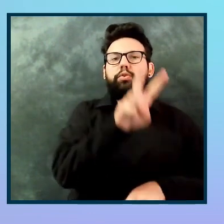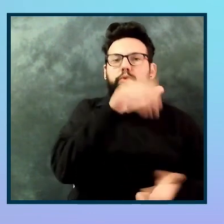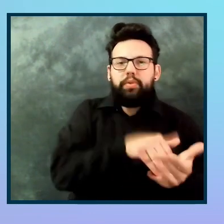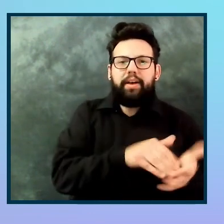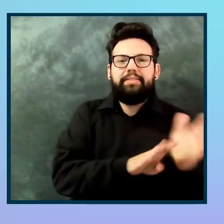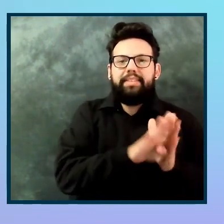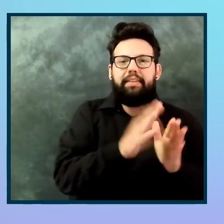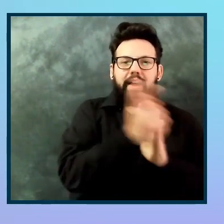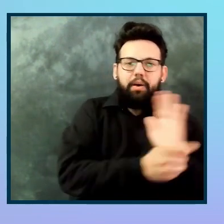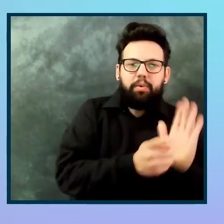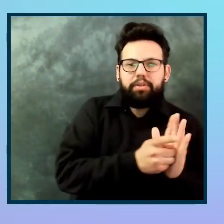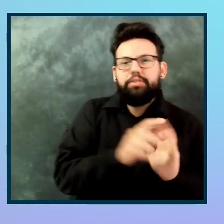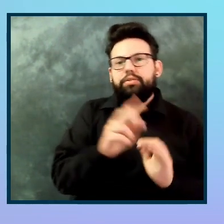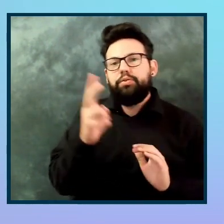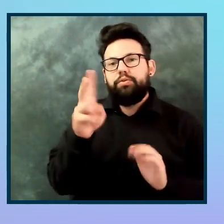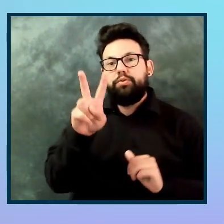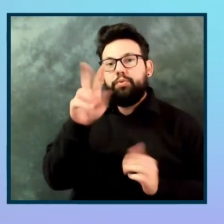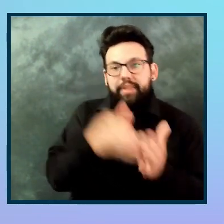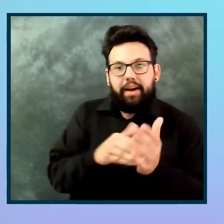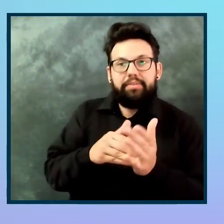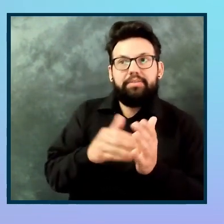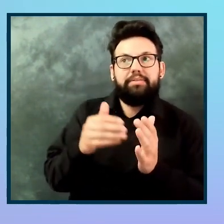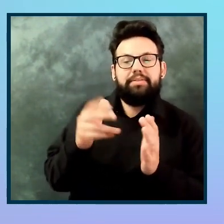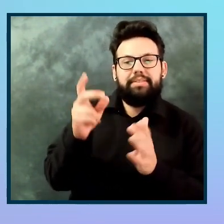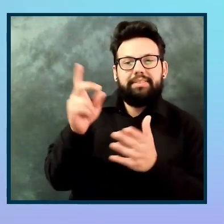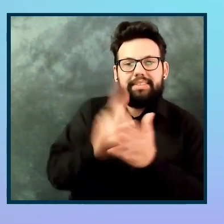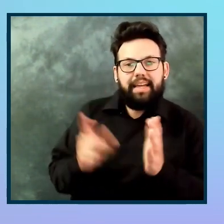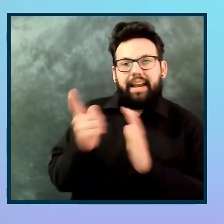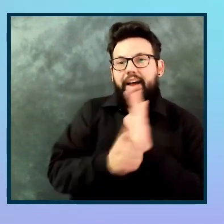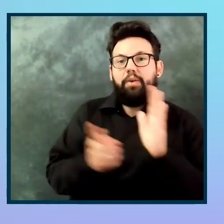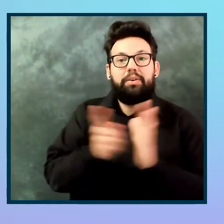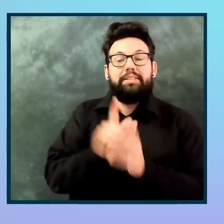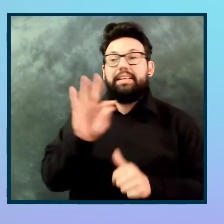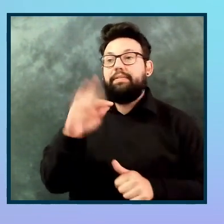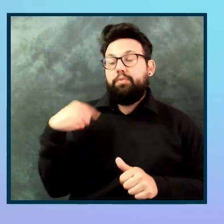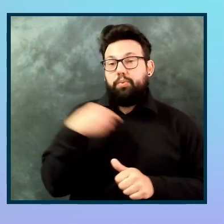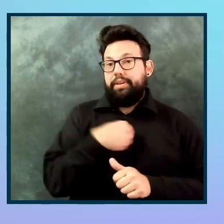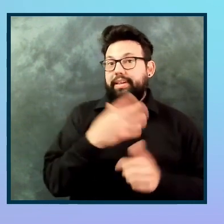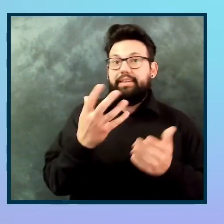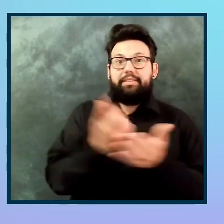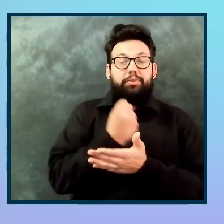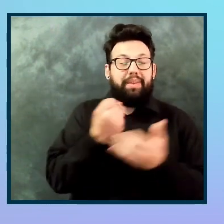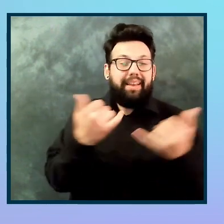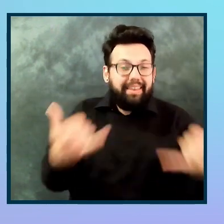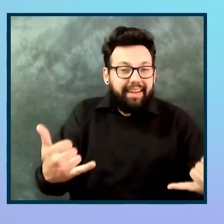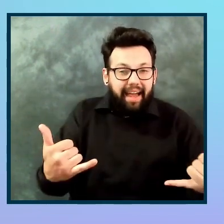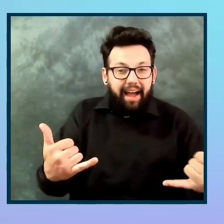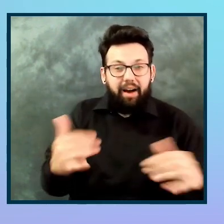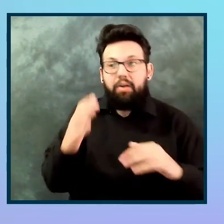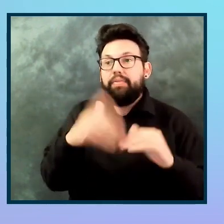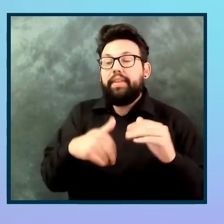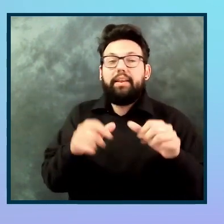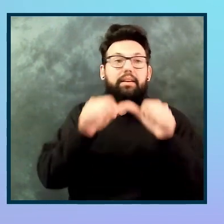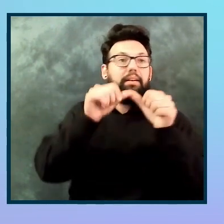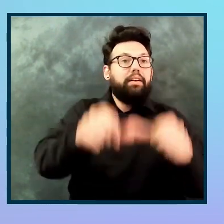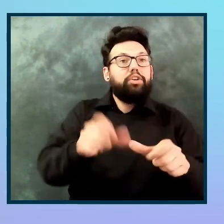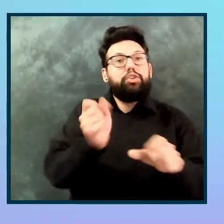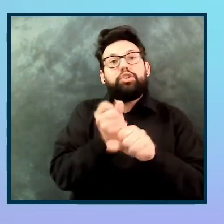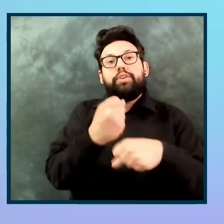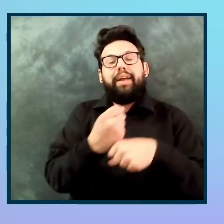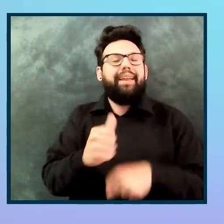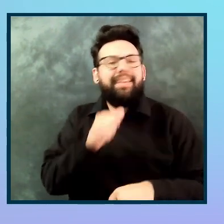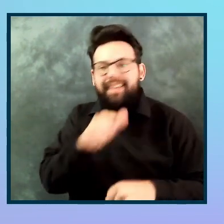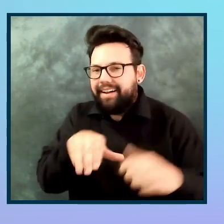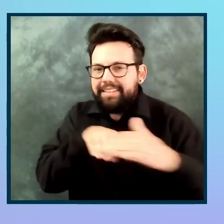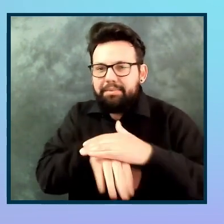and we do this now, as opposed to continuing to create products that are not accessible. And then in 5